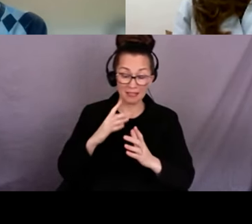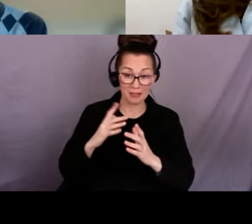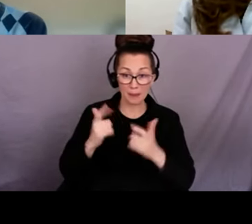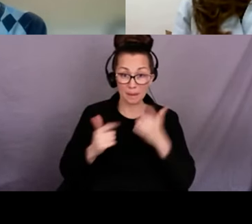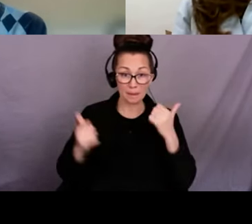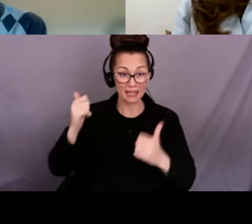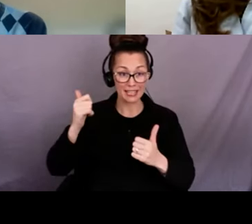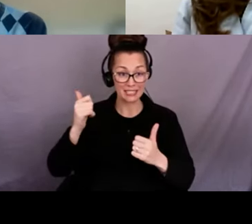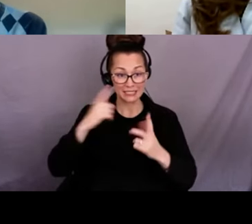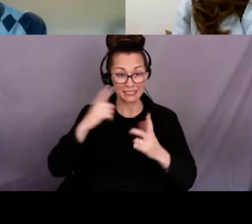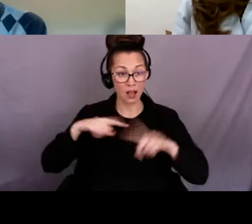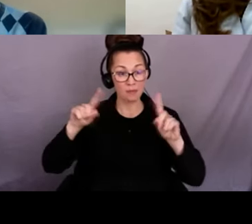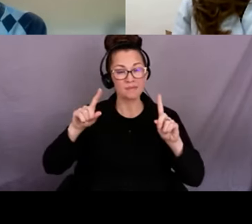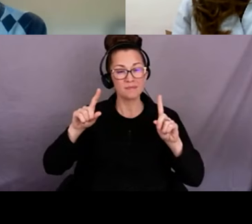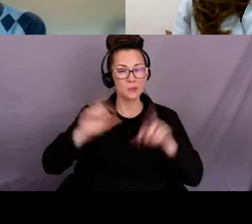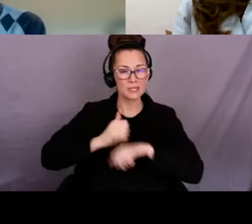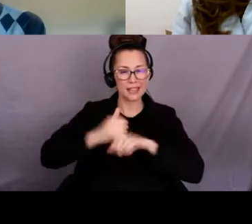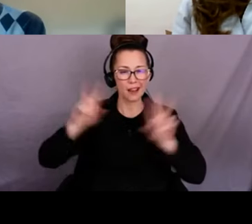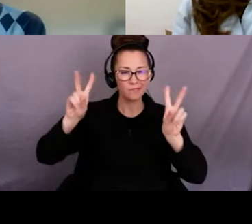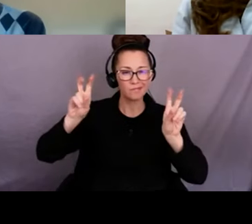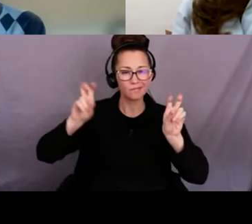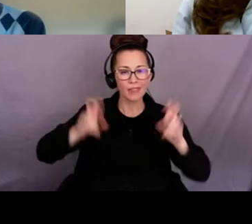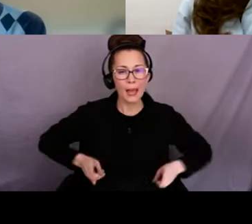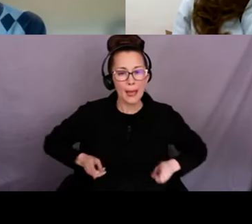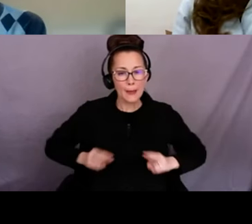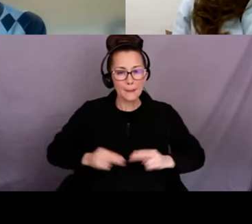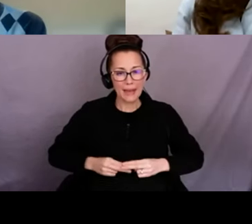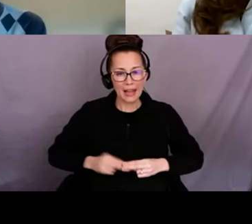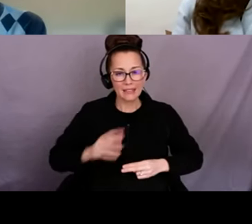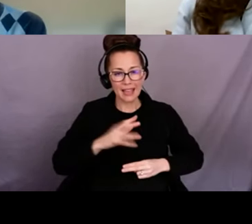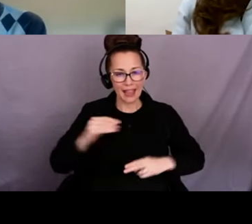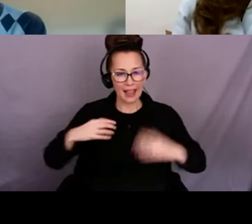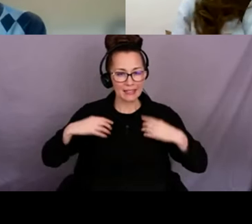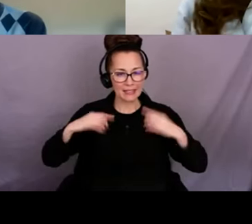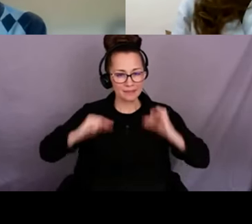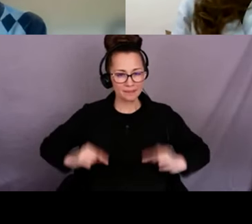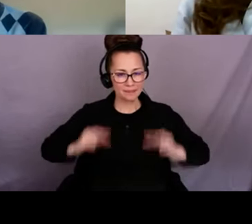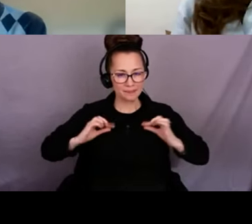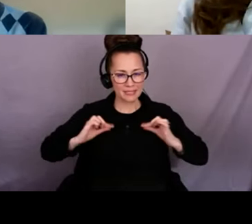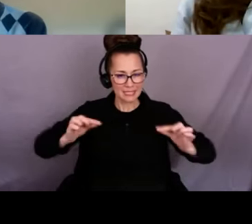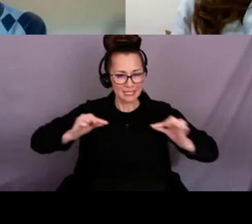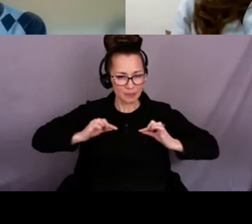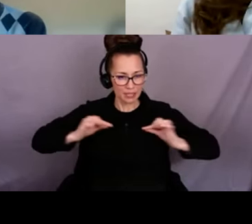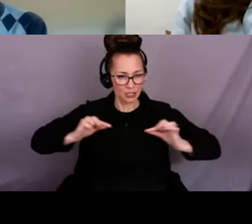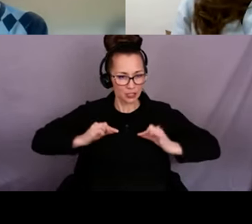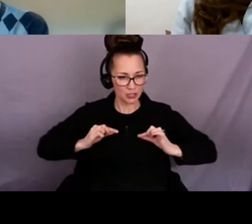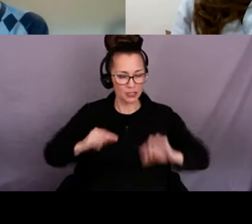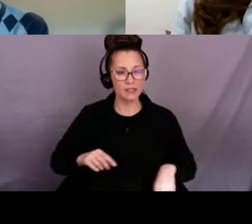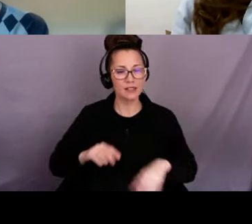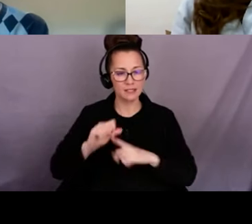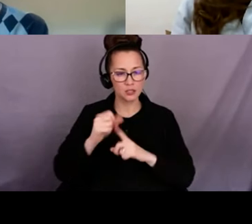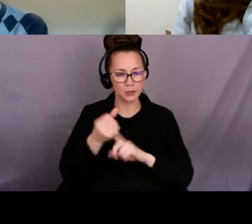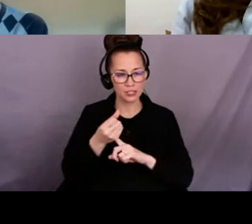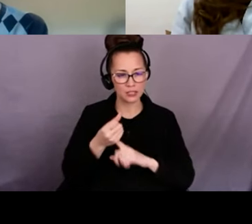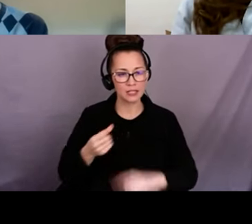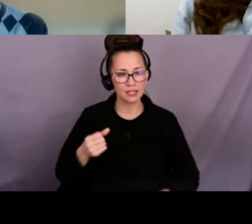a belts and suspenders system so that you have the Willowbrook Independent Evaluator. You have the Consumer Advisory Board who act in loco